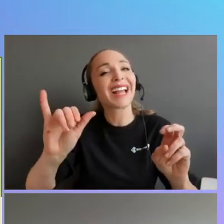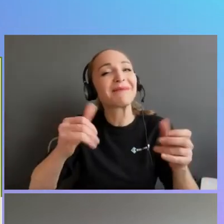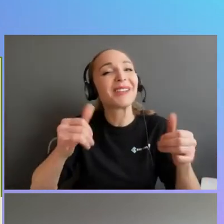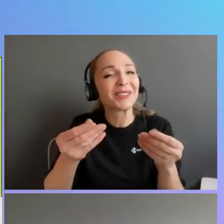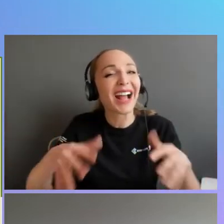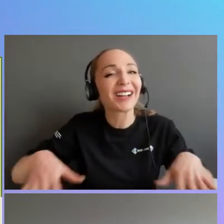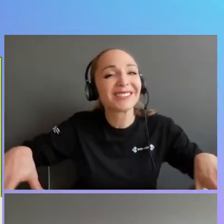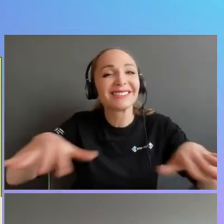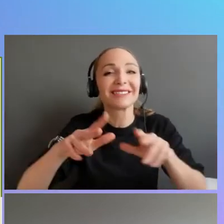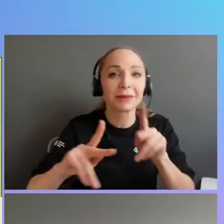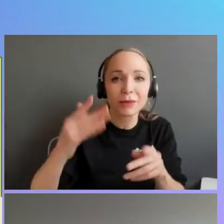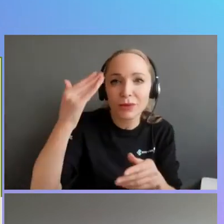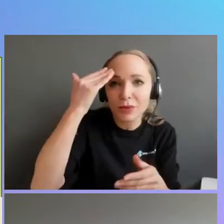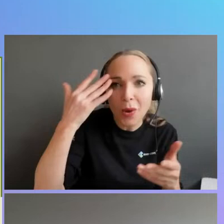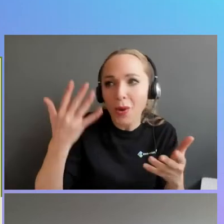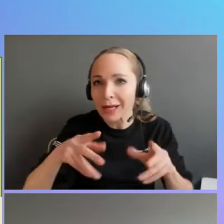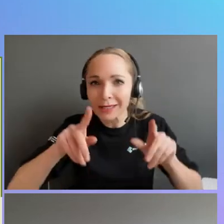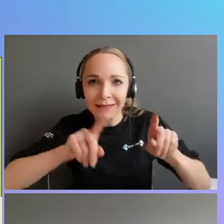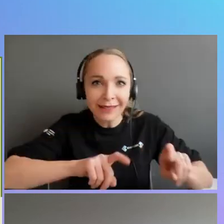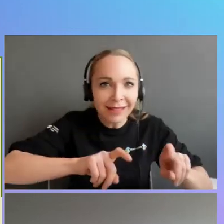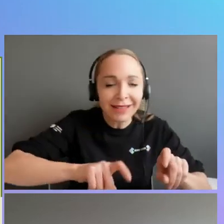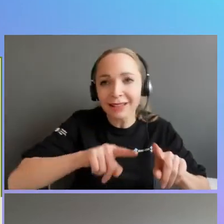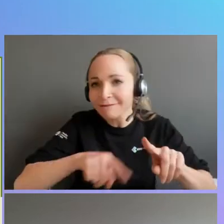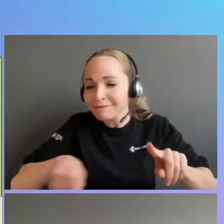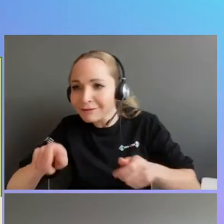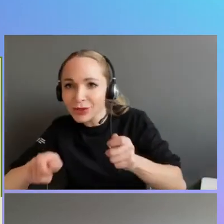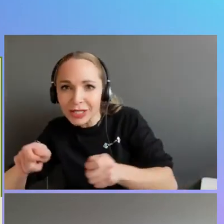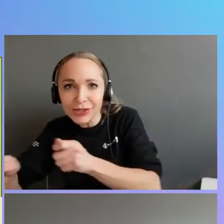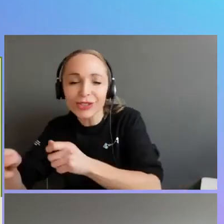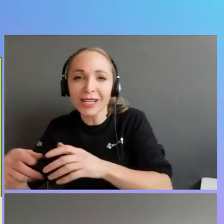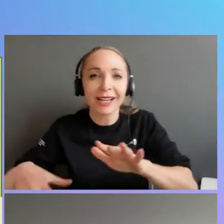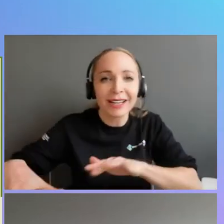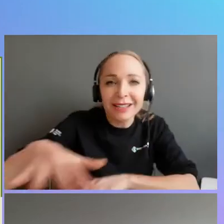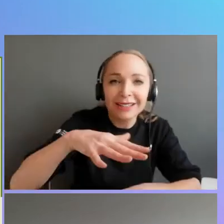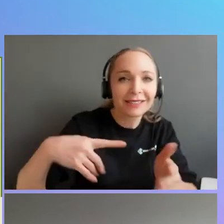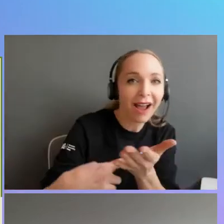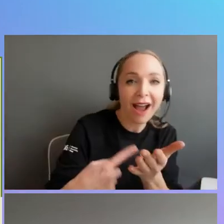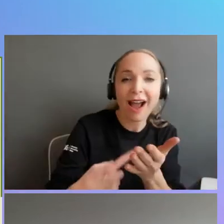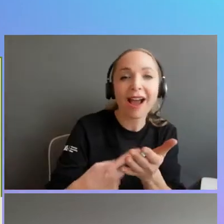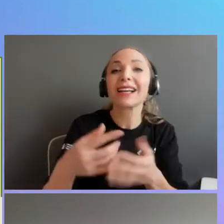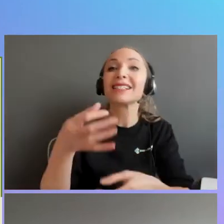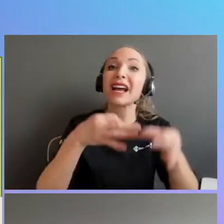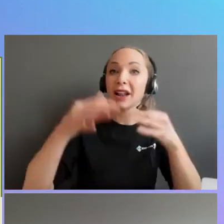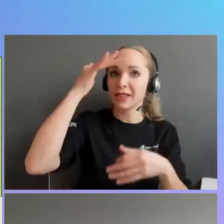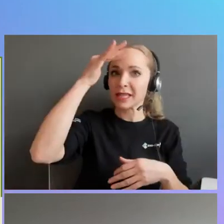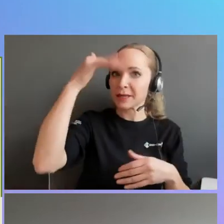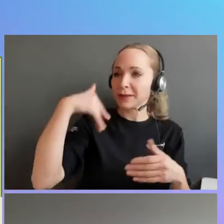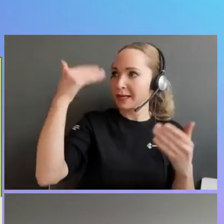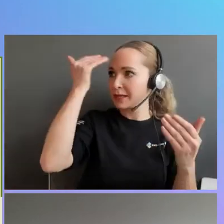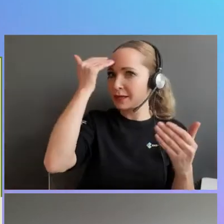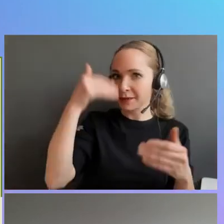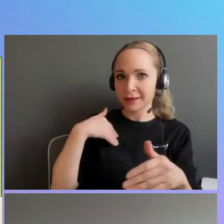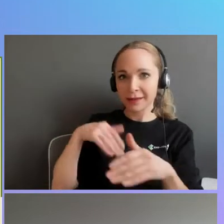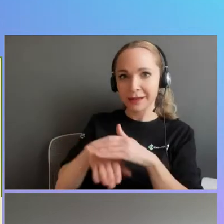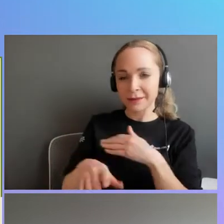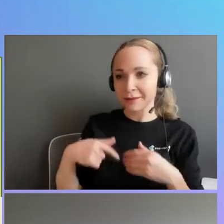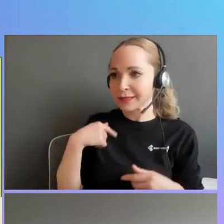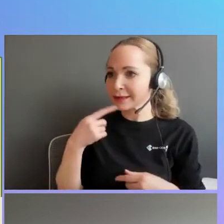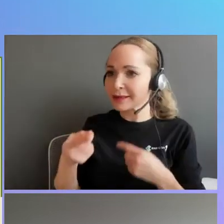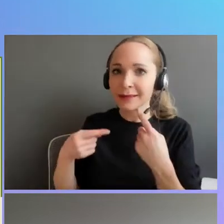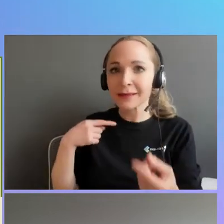used to move from theory into practice